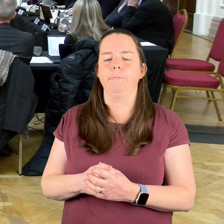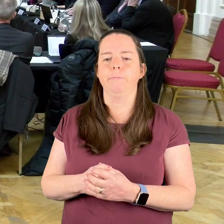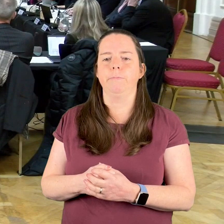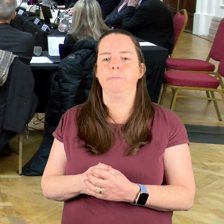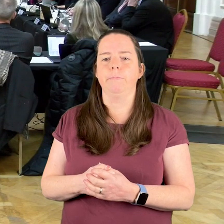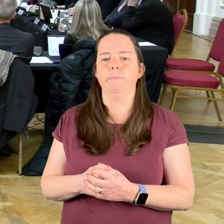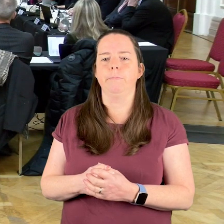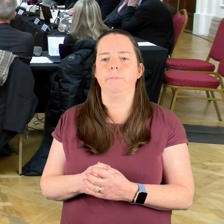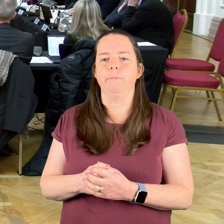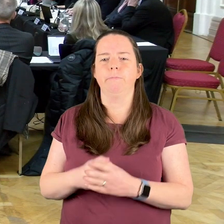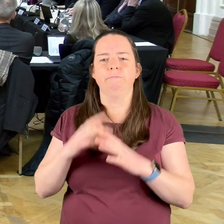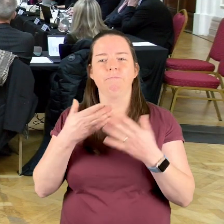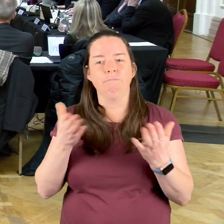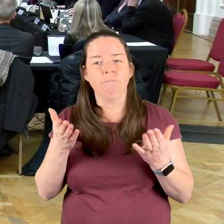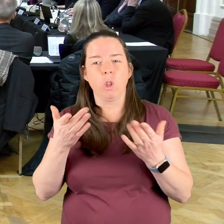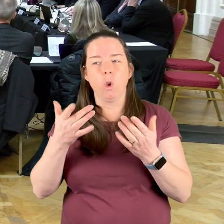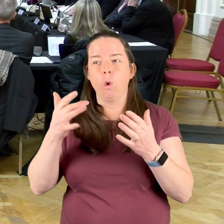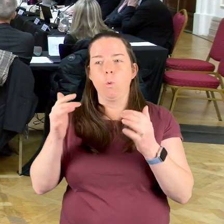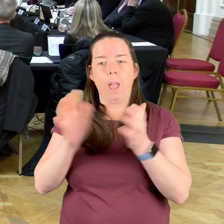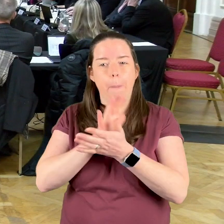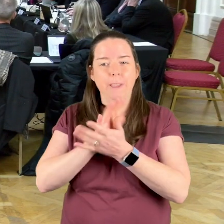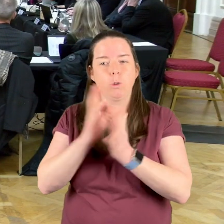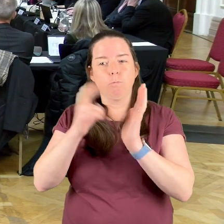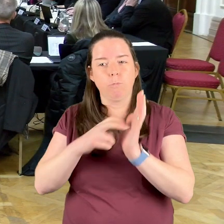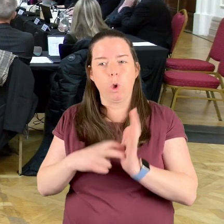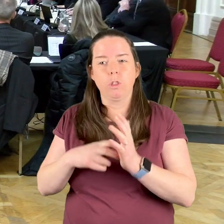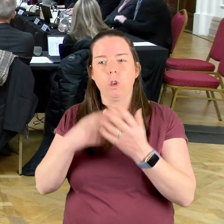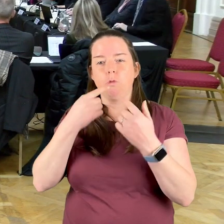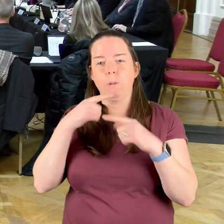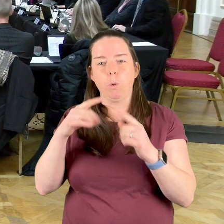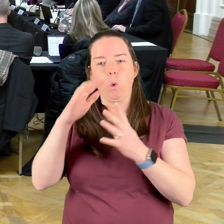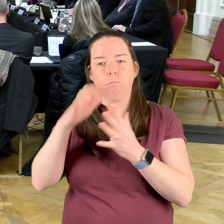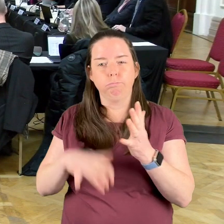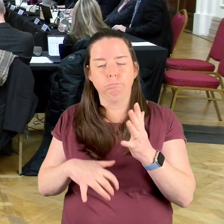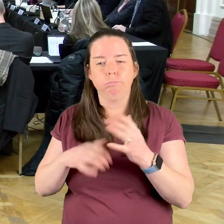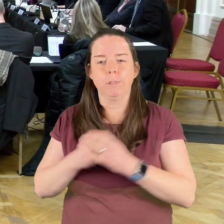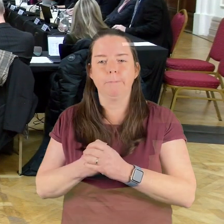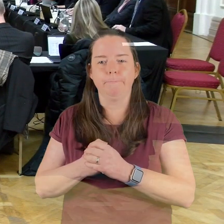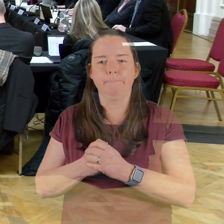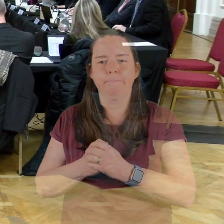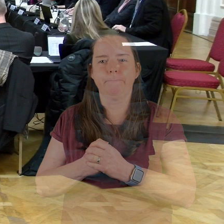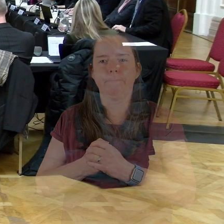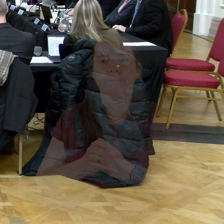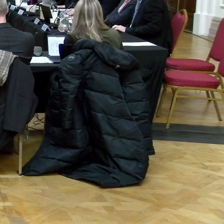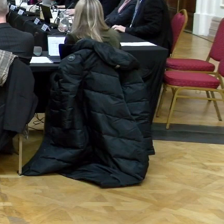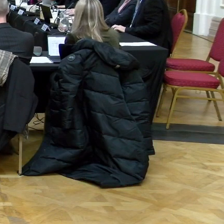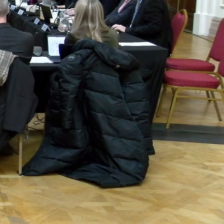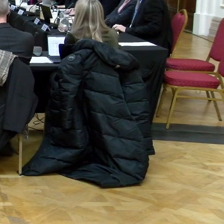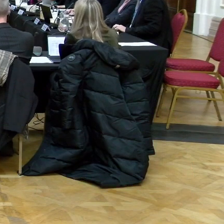Okay, thank you. On that basis, then, are we content to note the report?